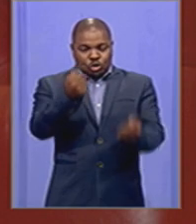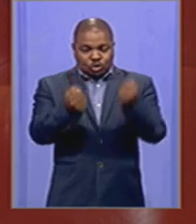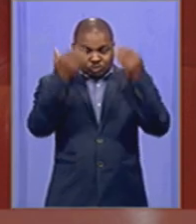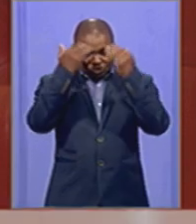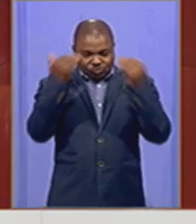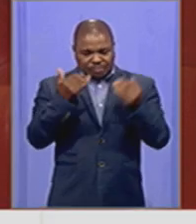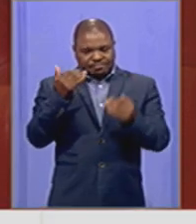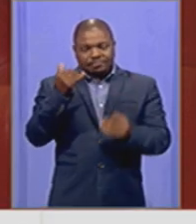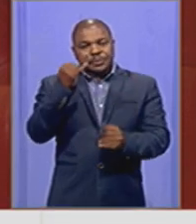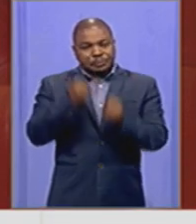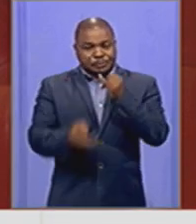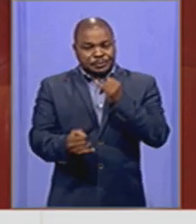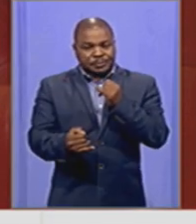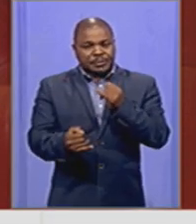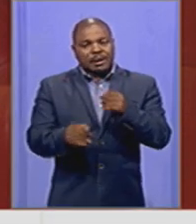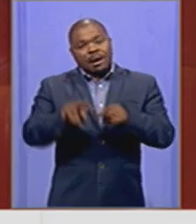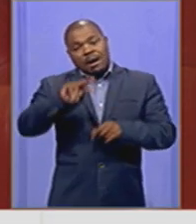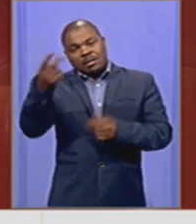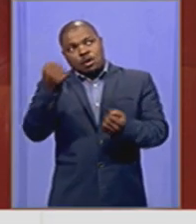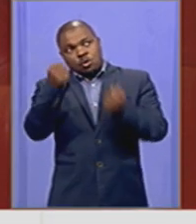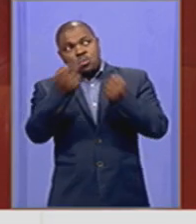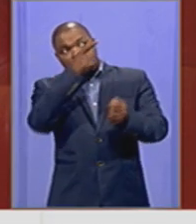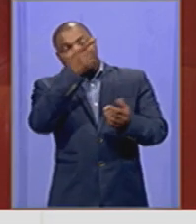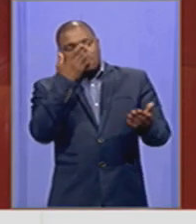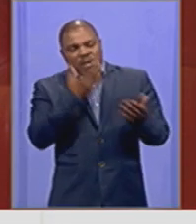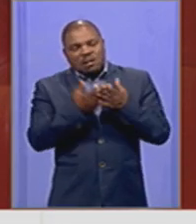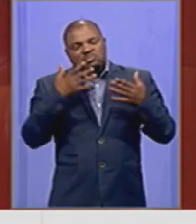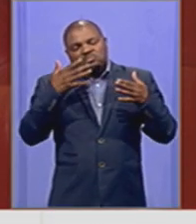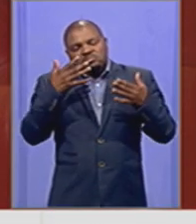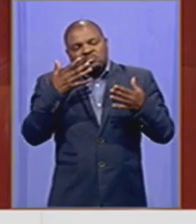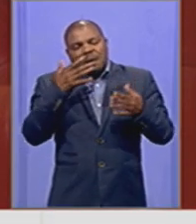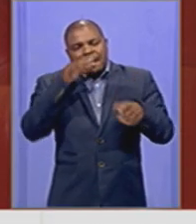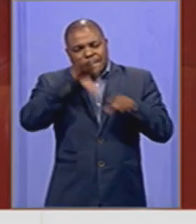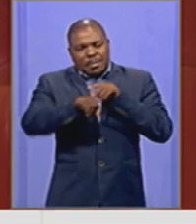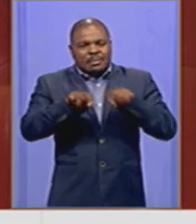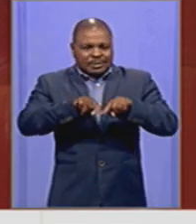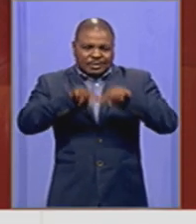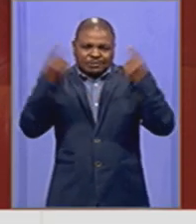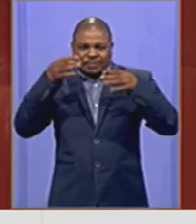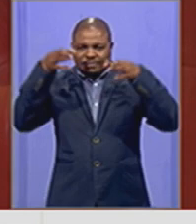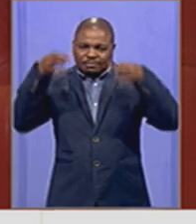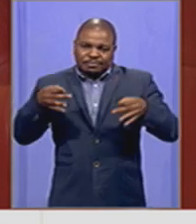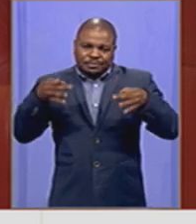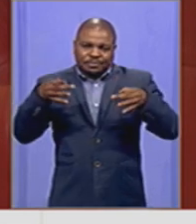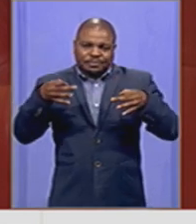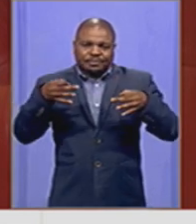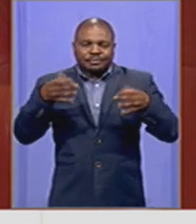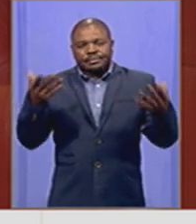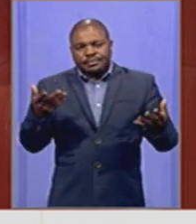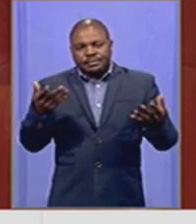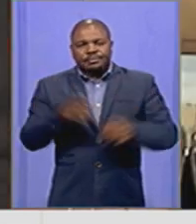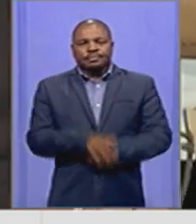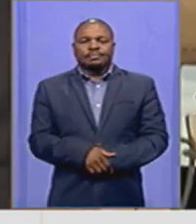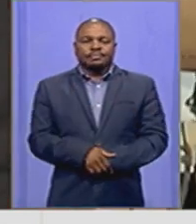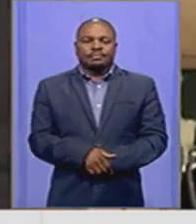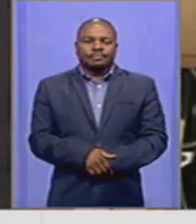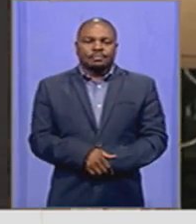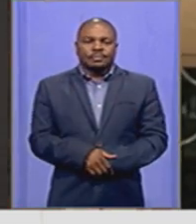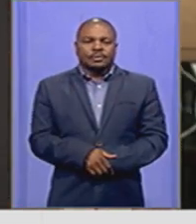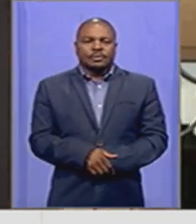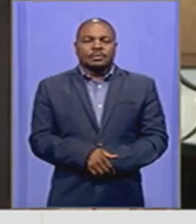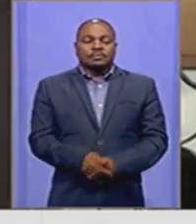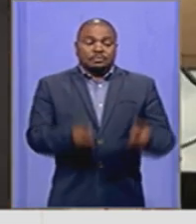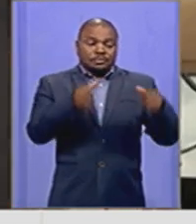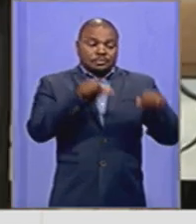and another court will come at a different decision.